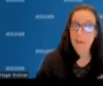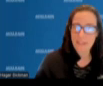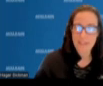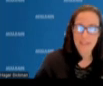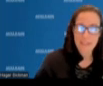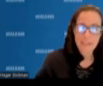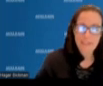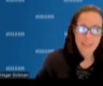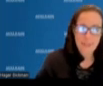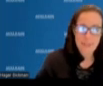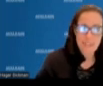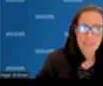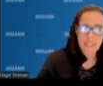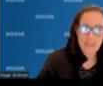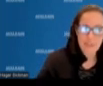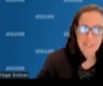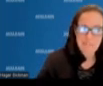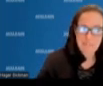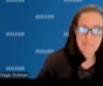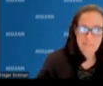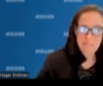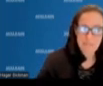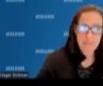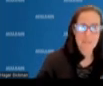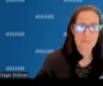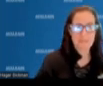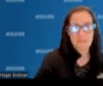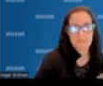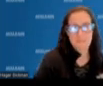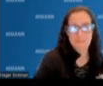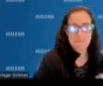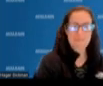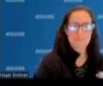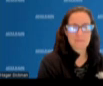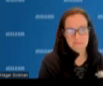I'll take a pause for just a minute to let you do that.